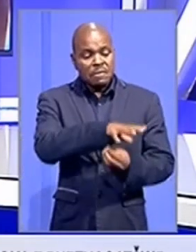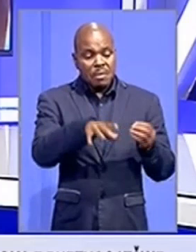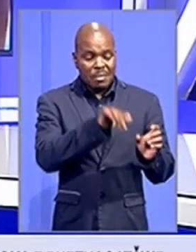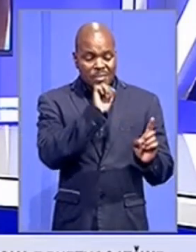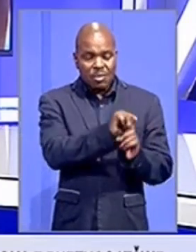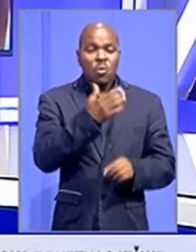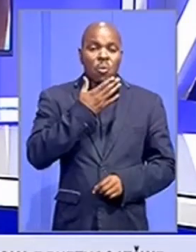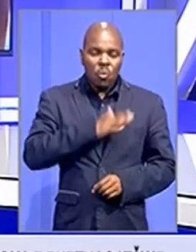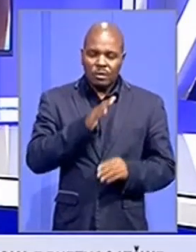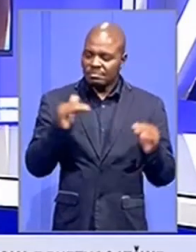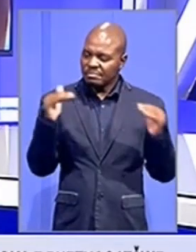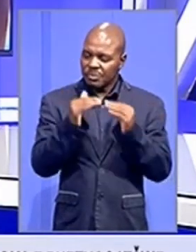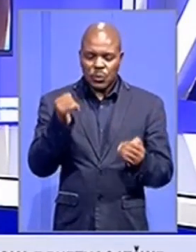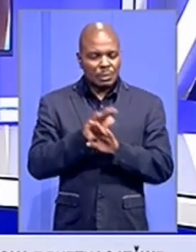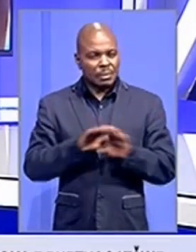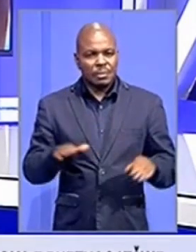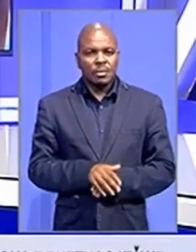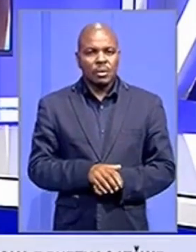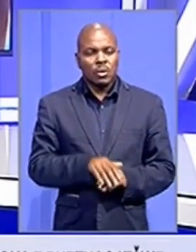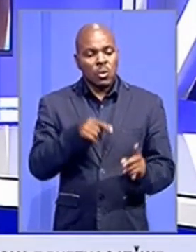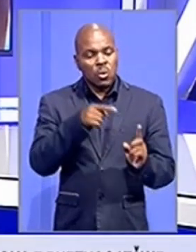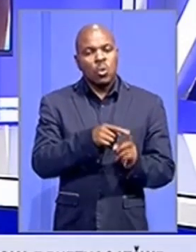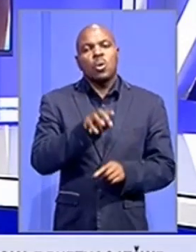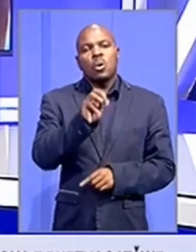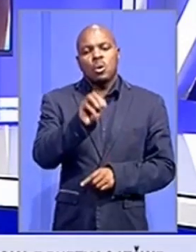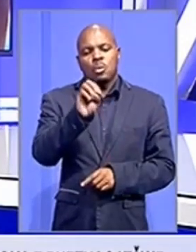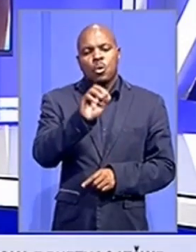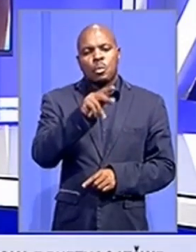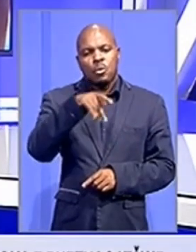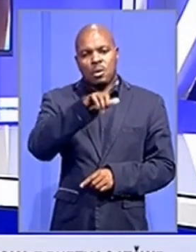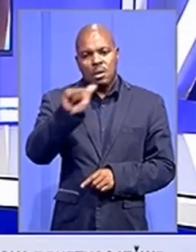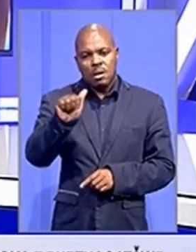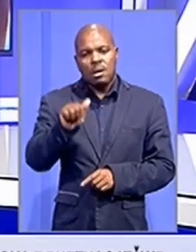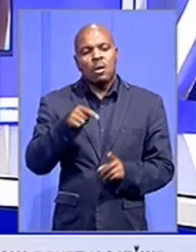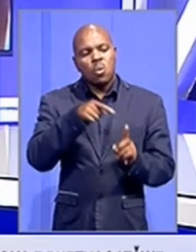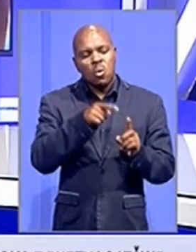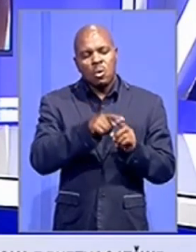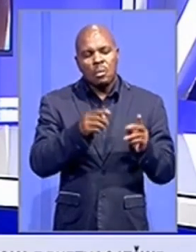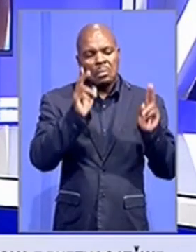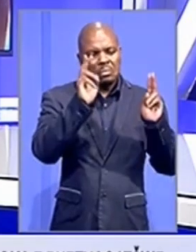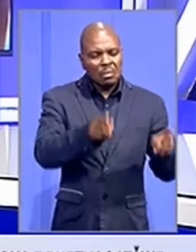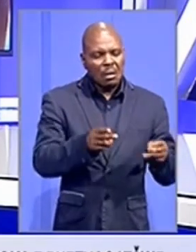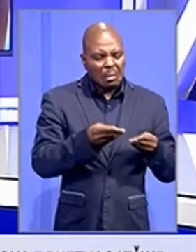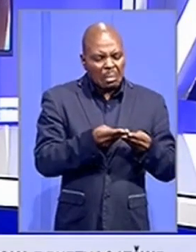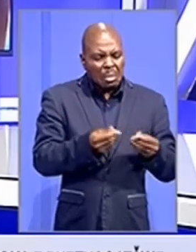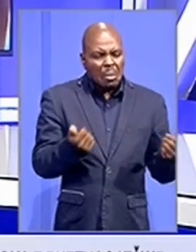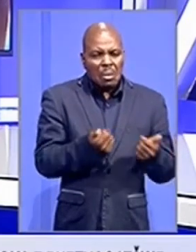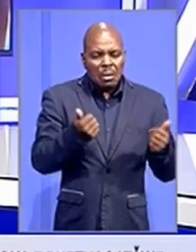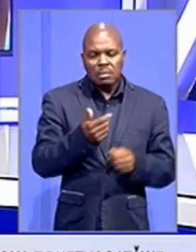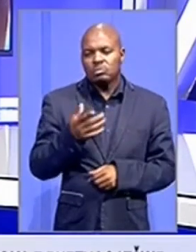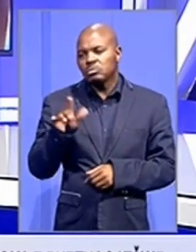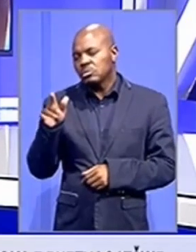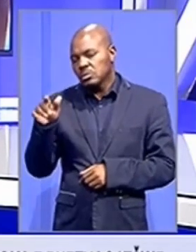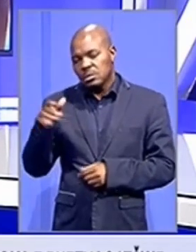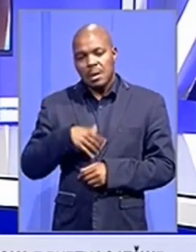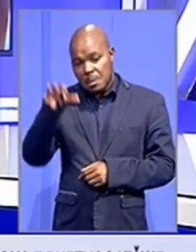gore toka e phethagatswe setopo sa kgomotso moropola seo se beng se thomile go senyega se humanwe ke dimpša tša